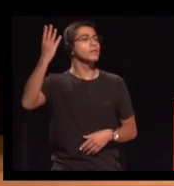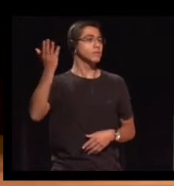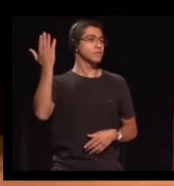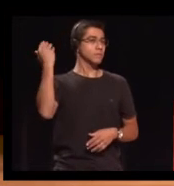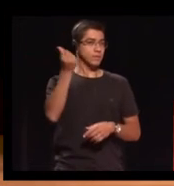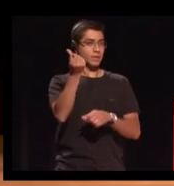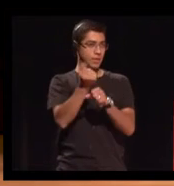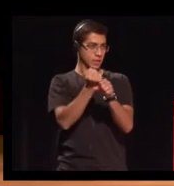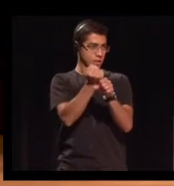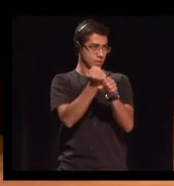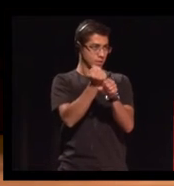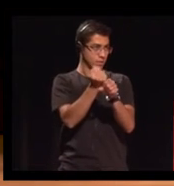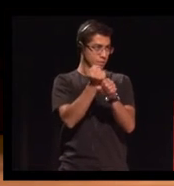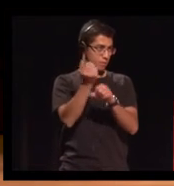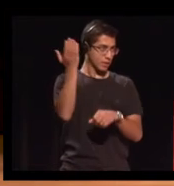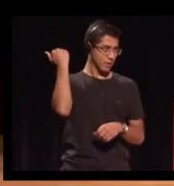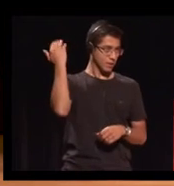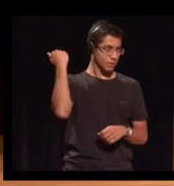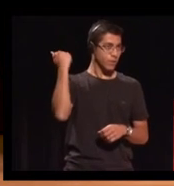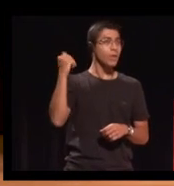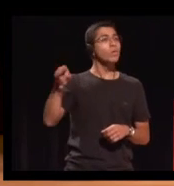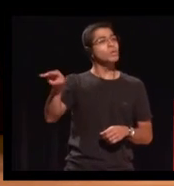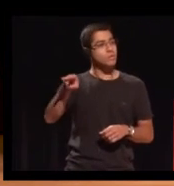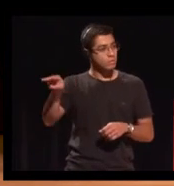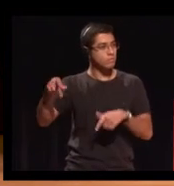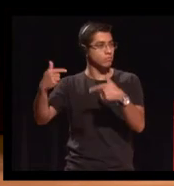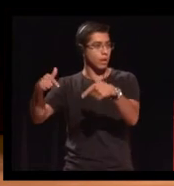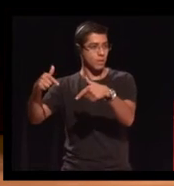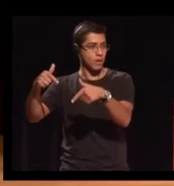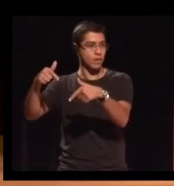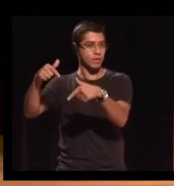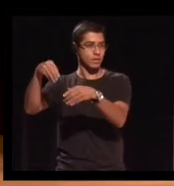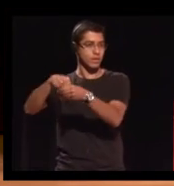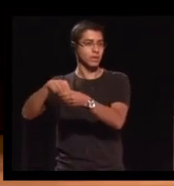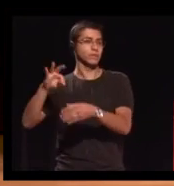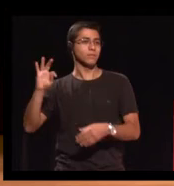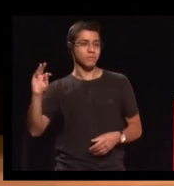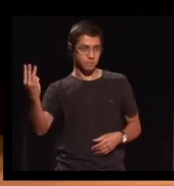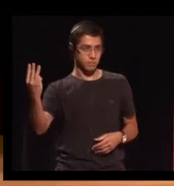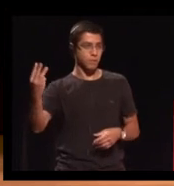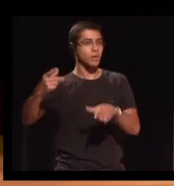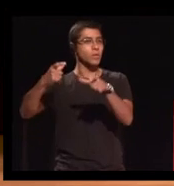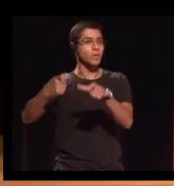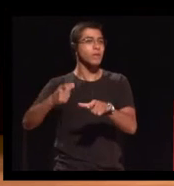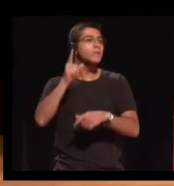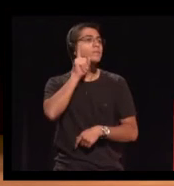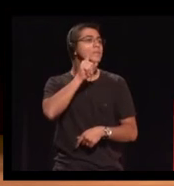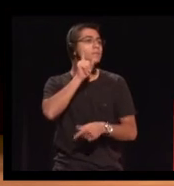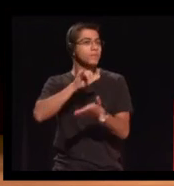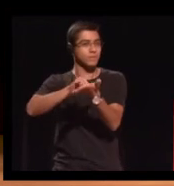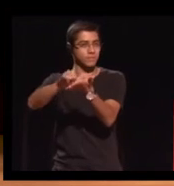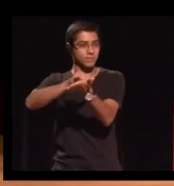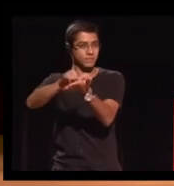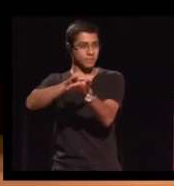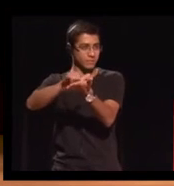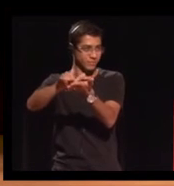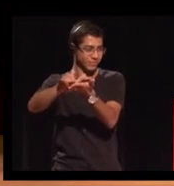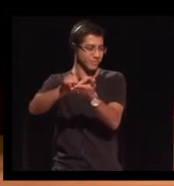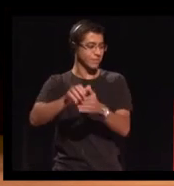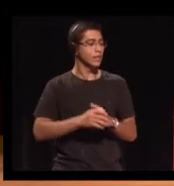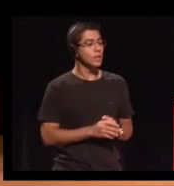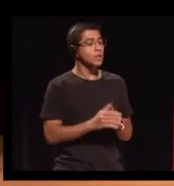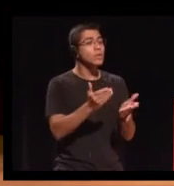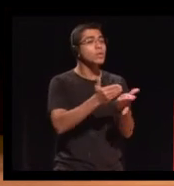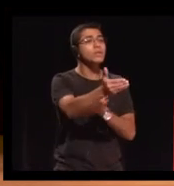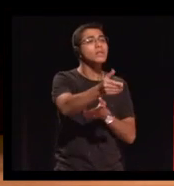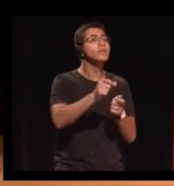who were both ThoughtWorkers and based of New York, decided to start a meetup called Hardware Hack Lab. And this has been going on for